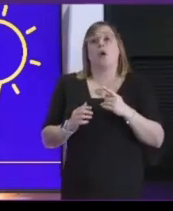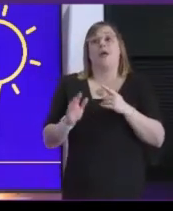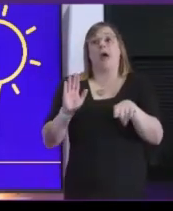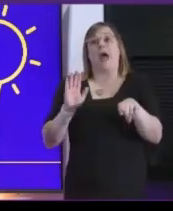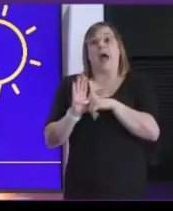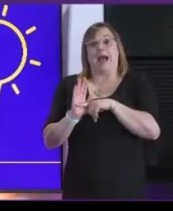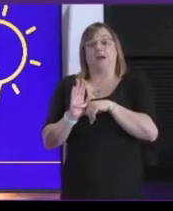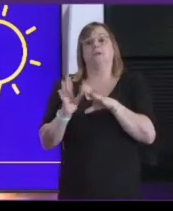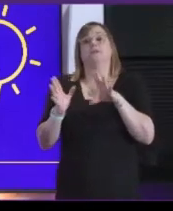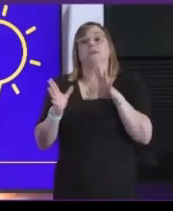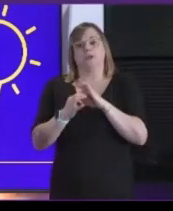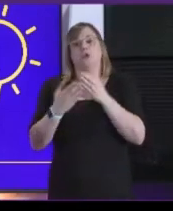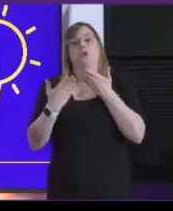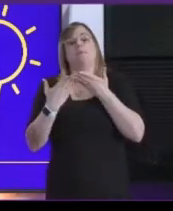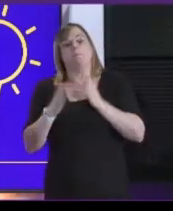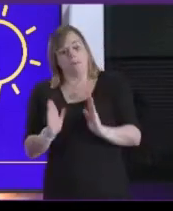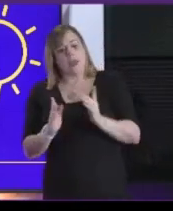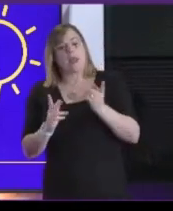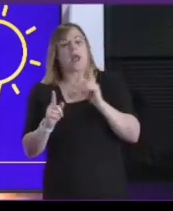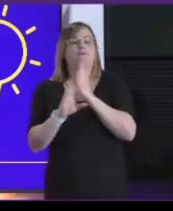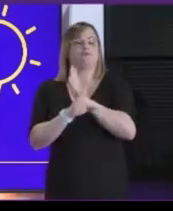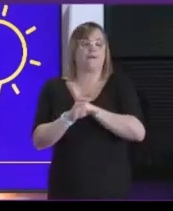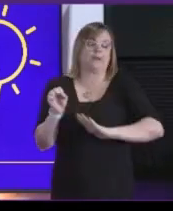the federally regulated public and private sector.